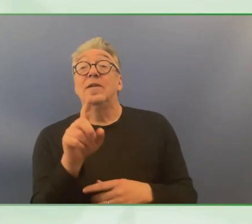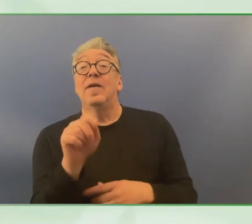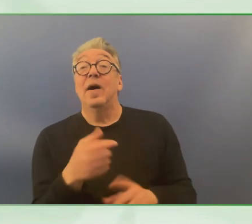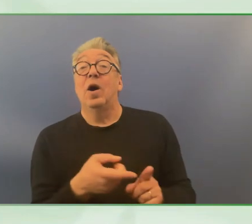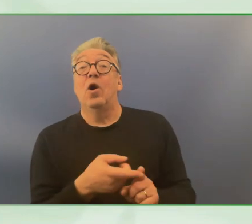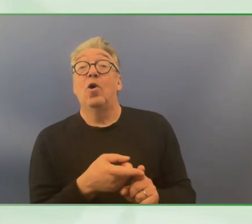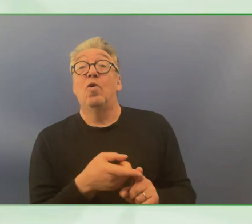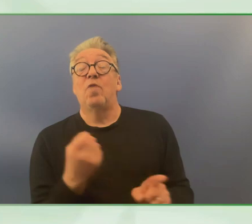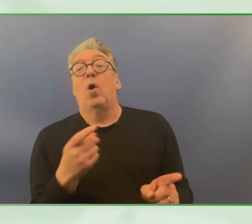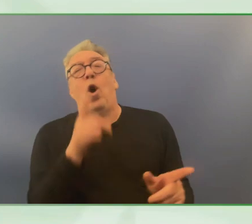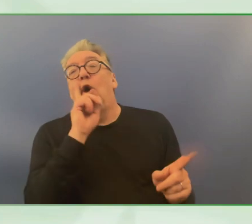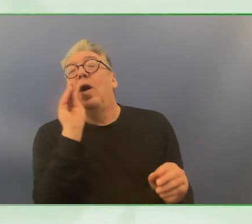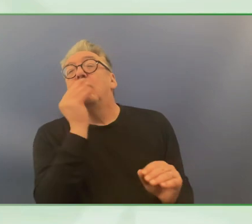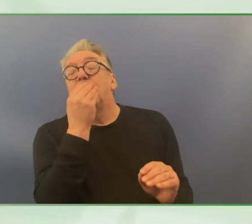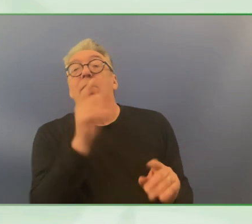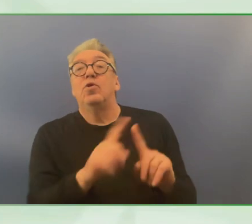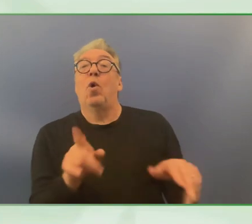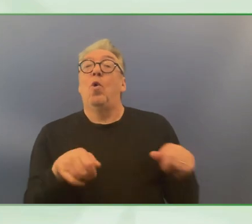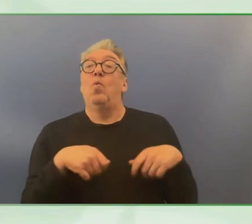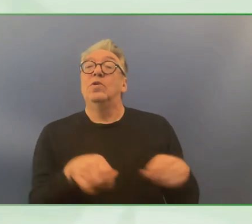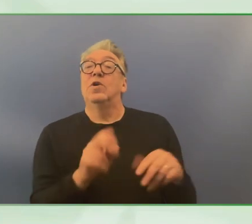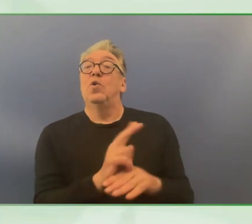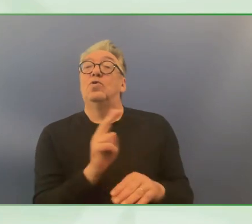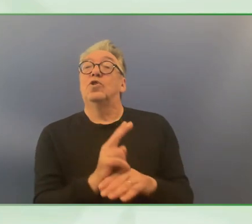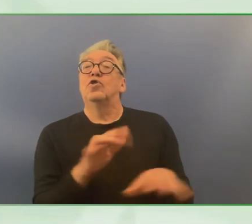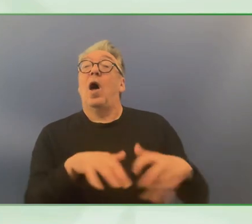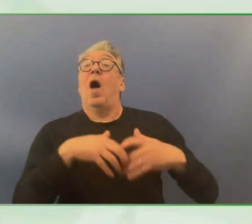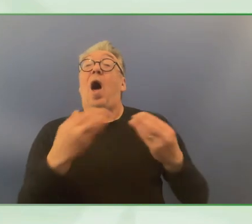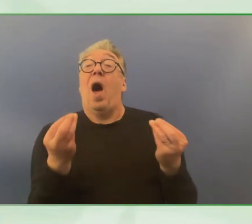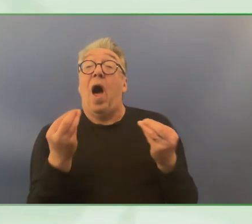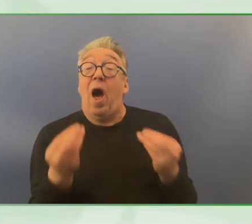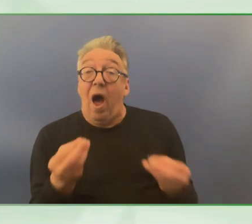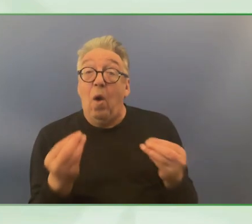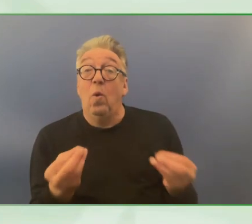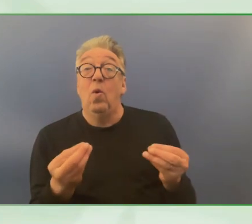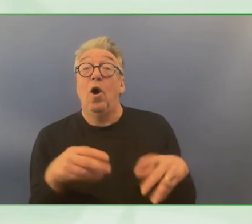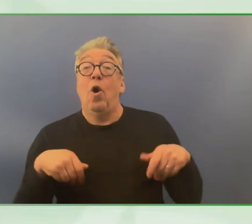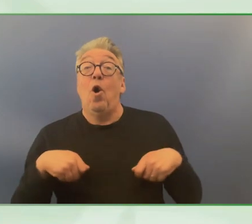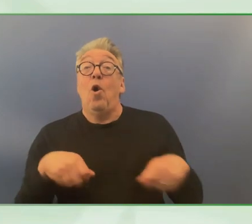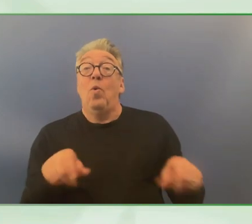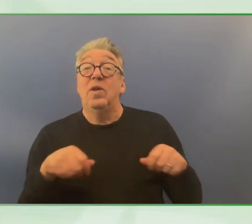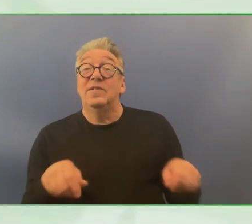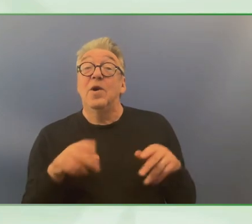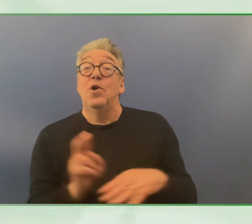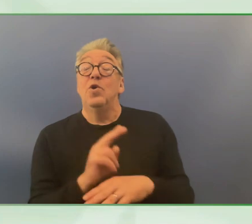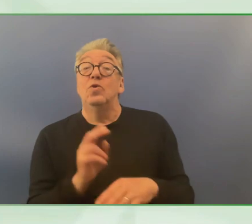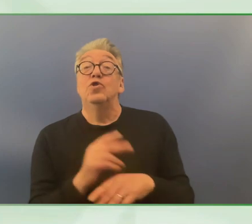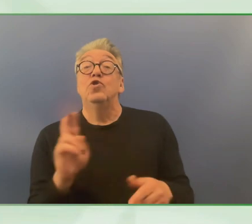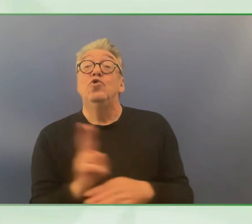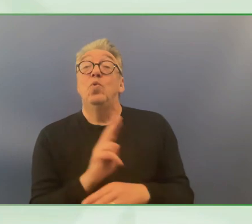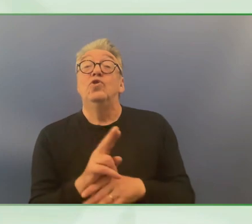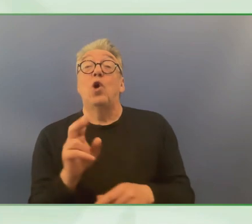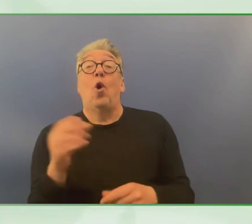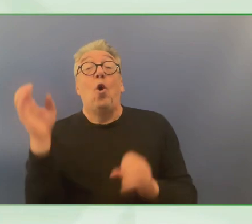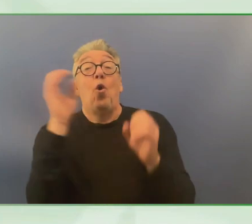anonymized data of wheelchair users and the real way that they're taking in a city, so like Google Maps, where you can see where they're actually